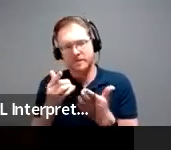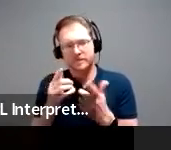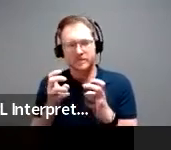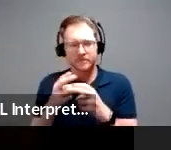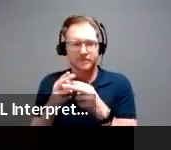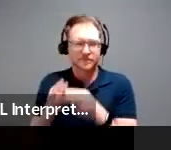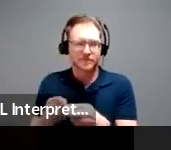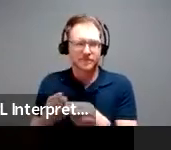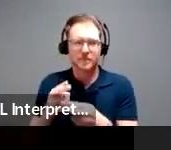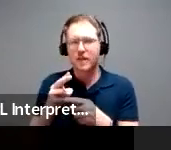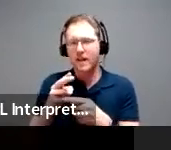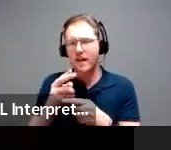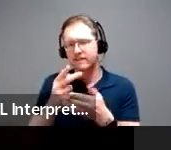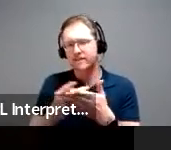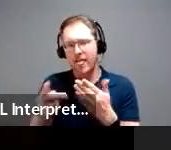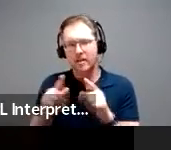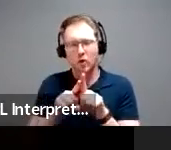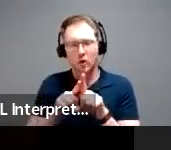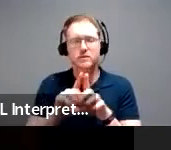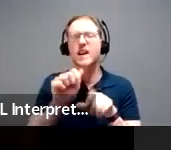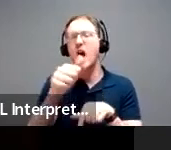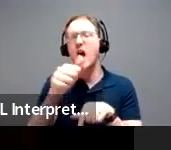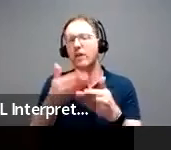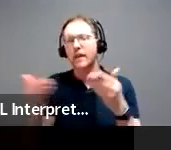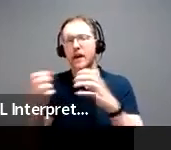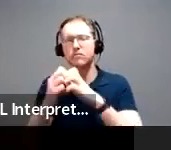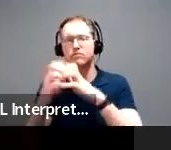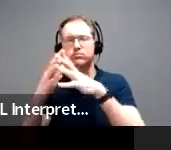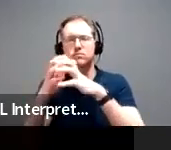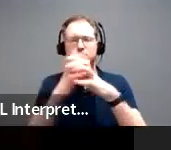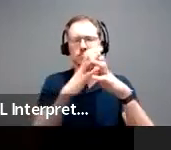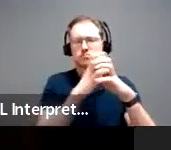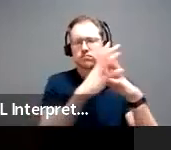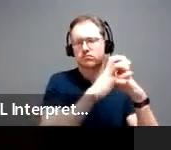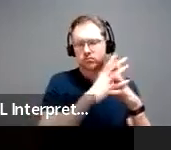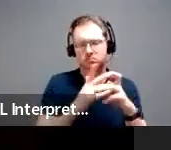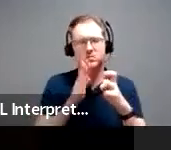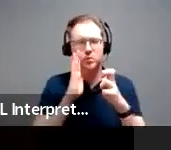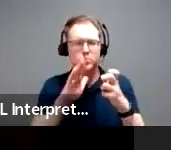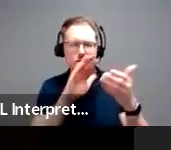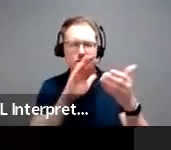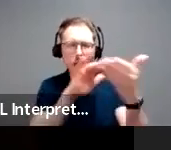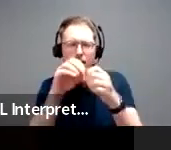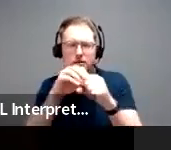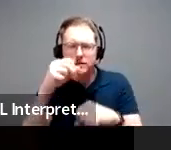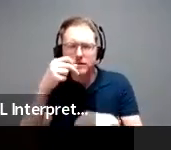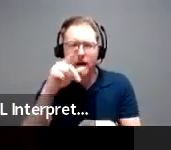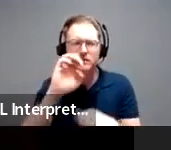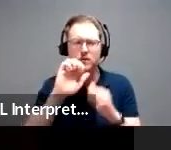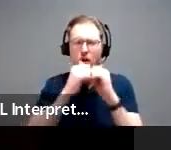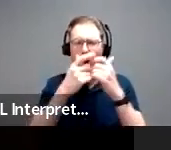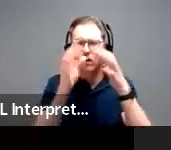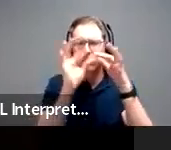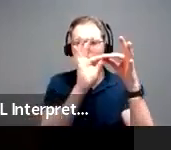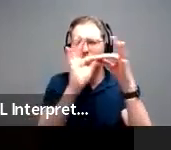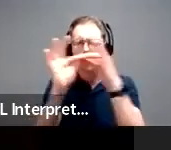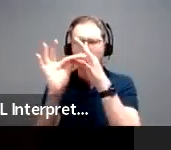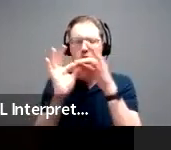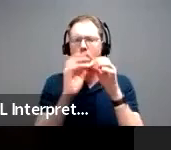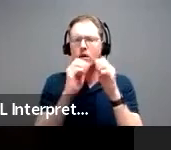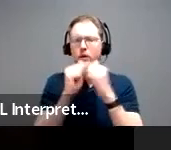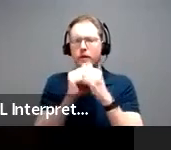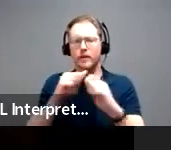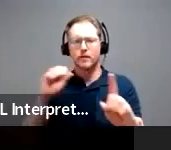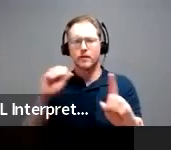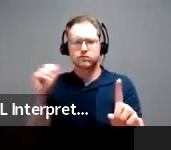these environments. We'll be able to study clouds of gas and dust in space and their dynamic interactions with the energetic